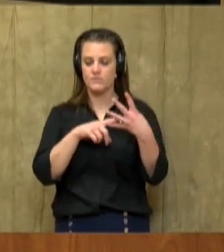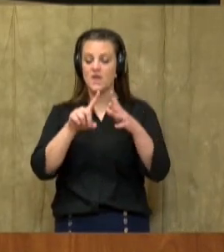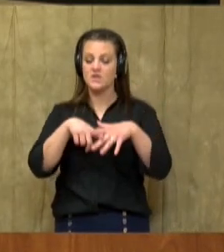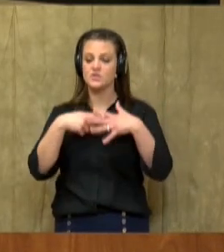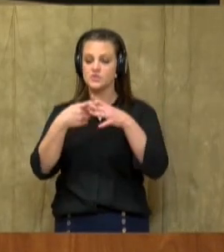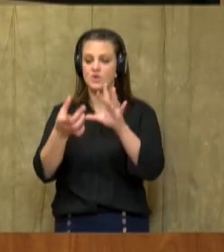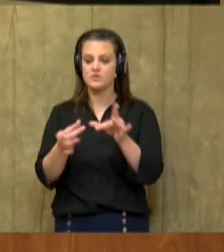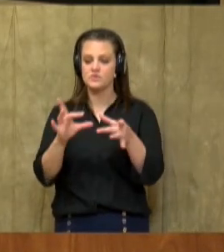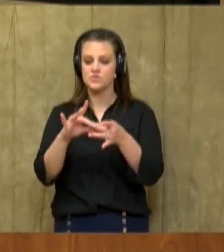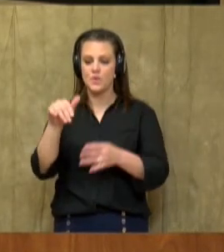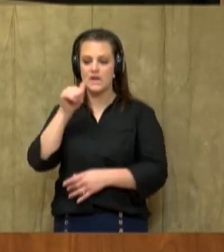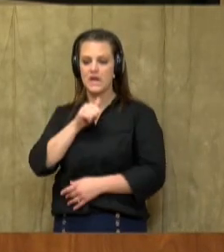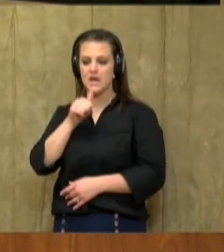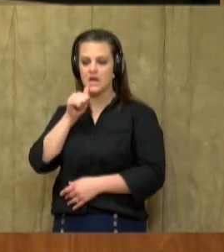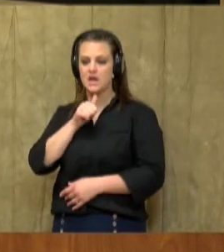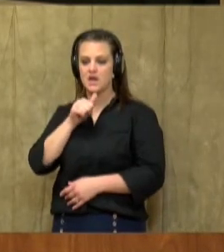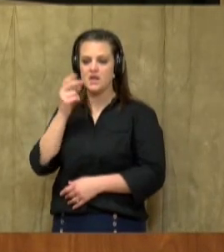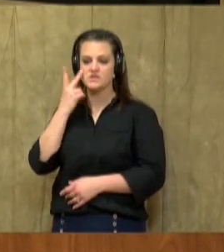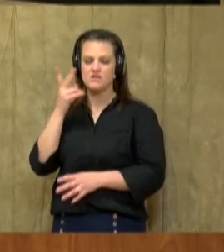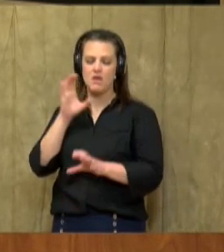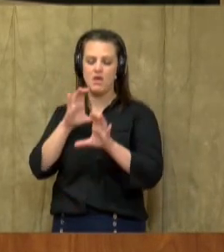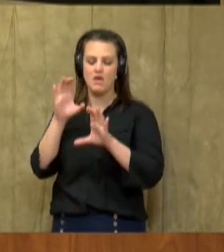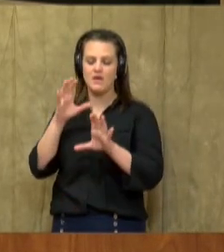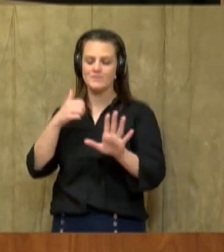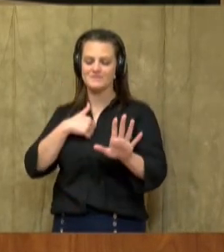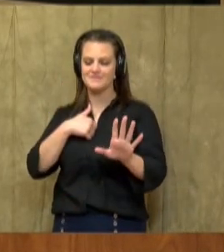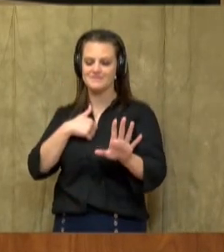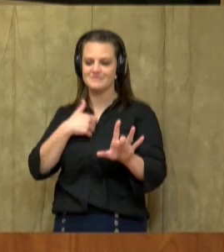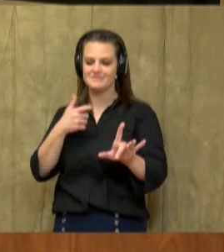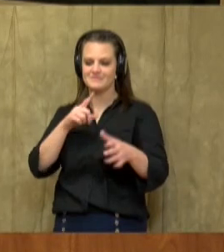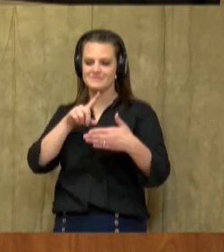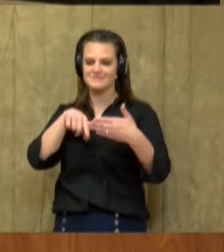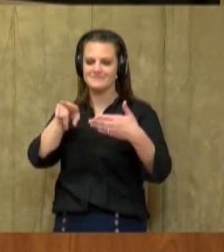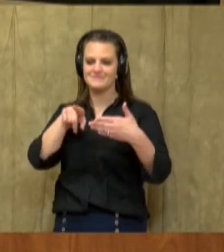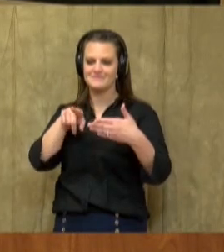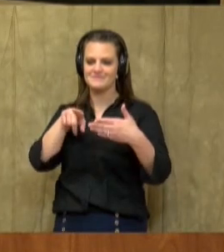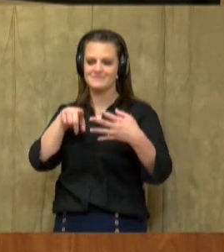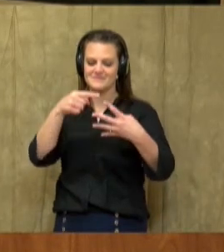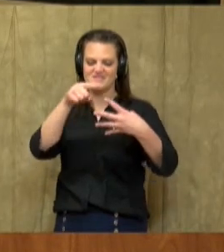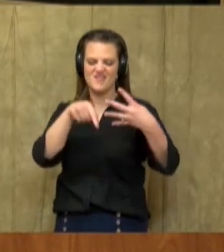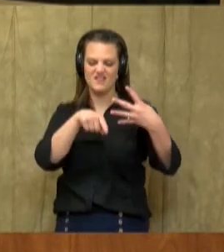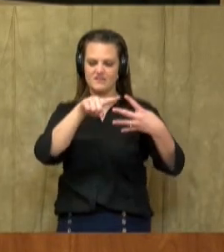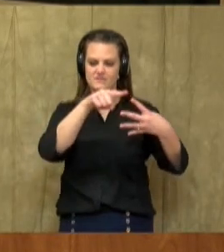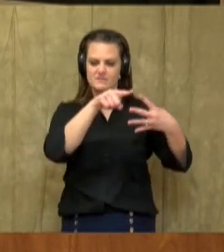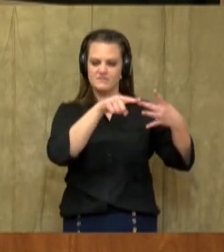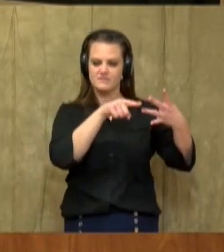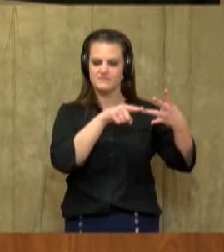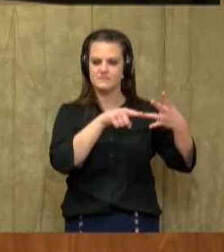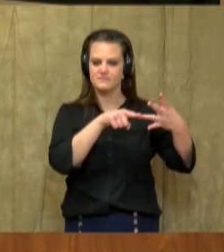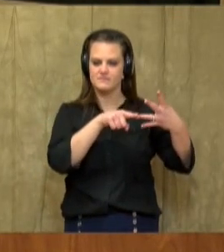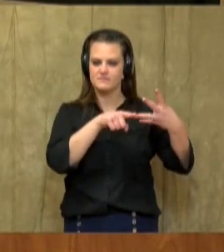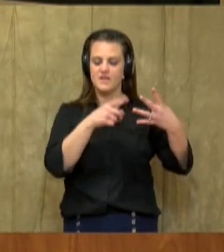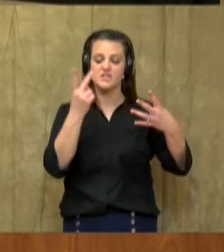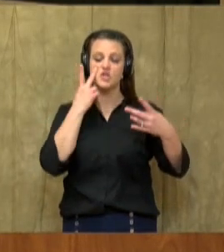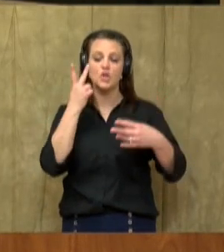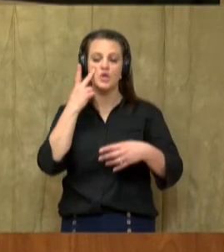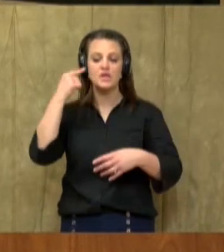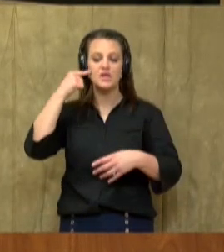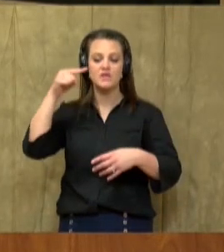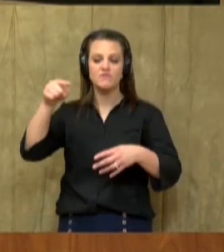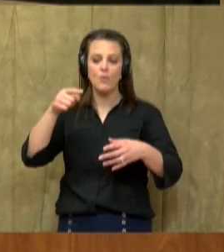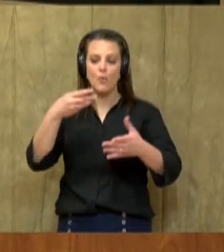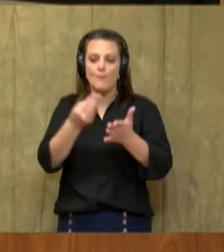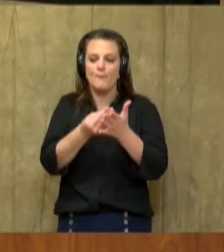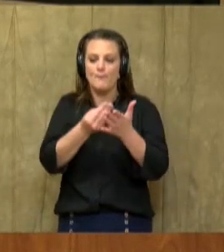beginning of the story, Caitlin is looking, you'll see our checklist in a second. I should go back and change that. Looking for a way to